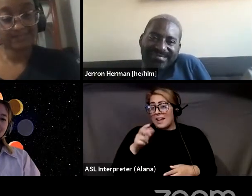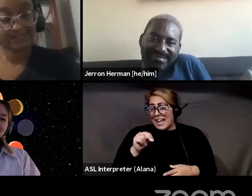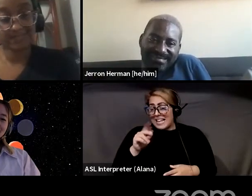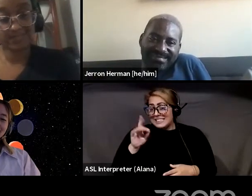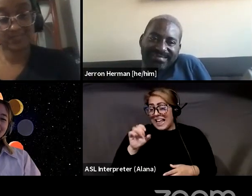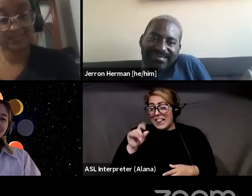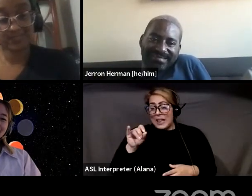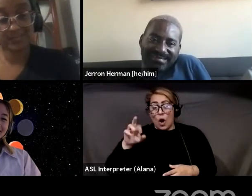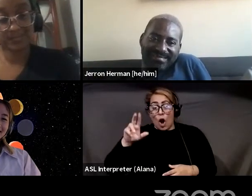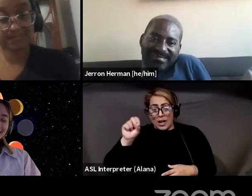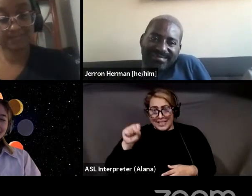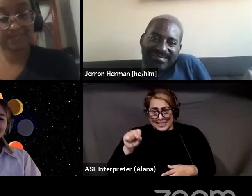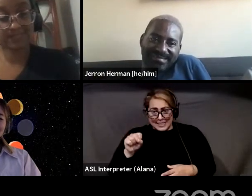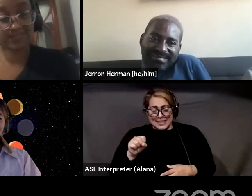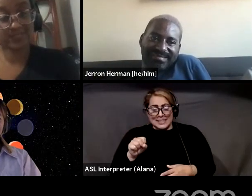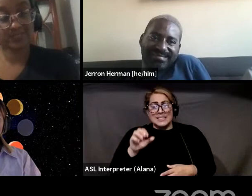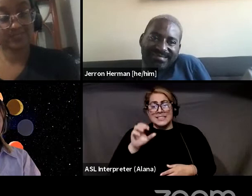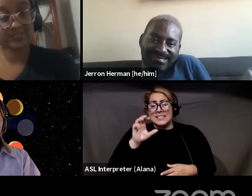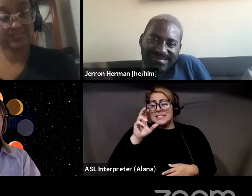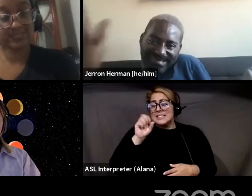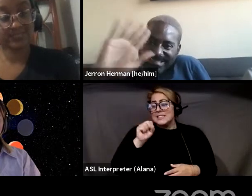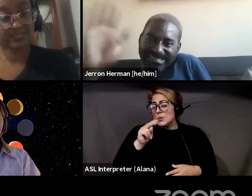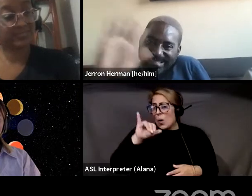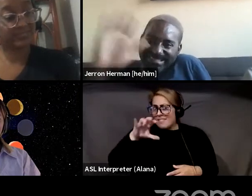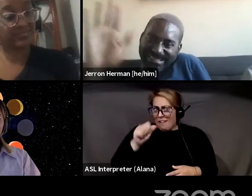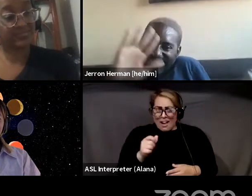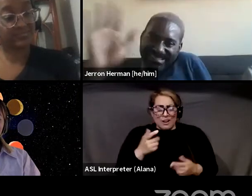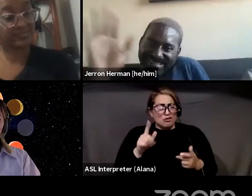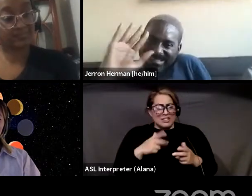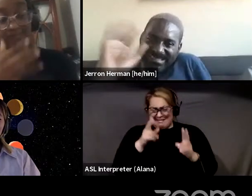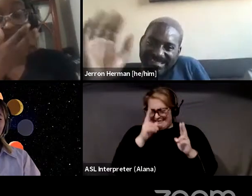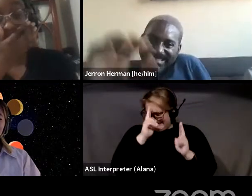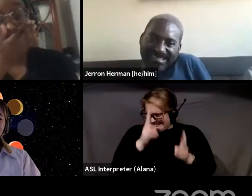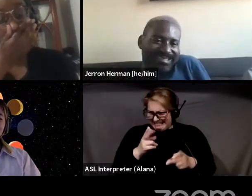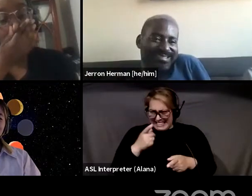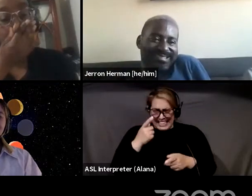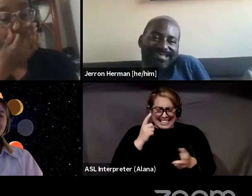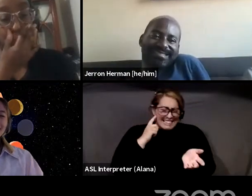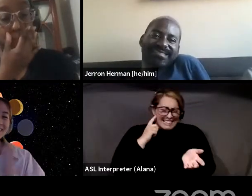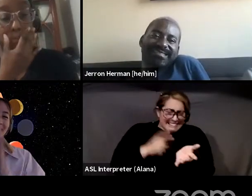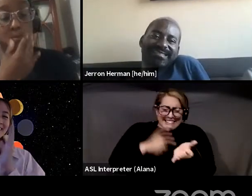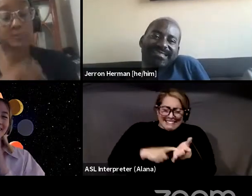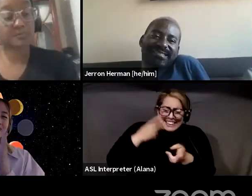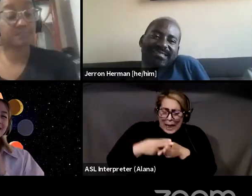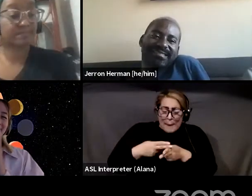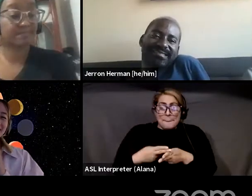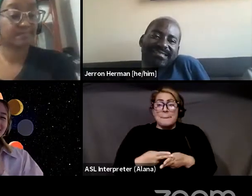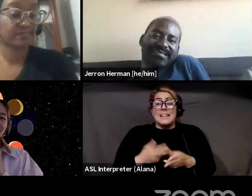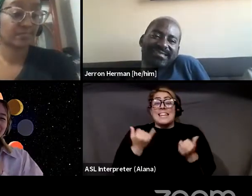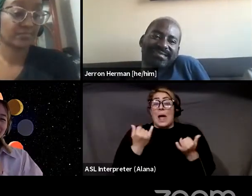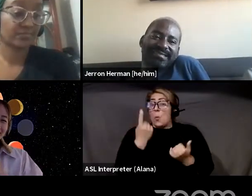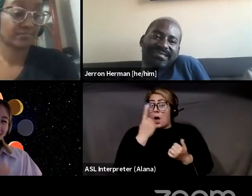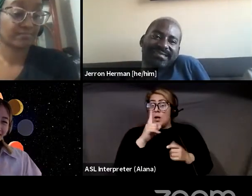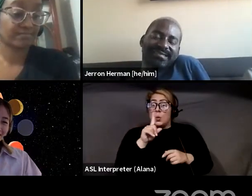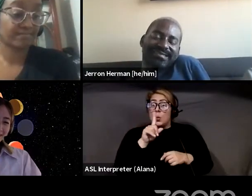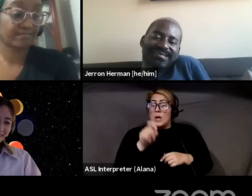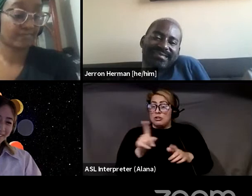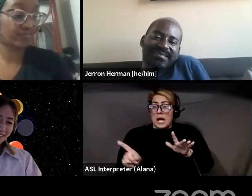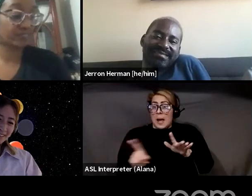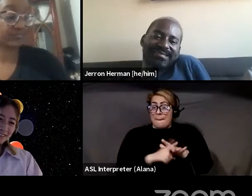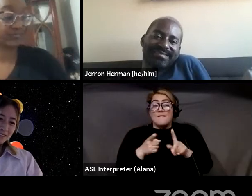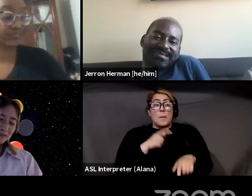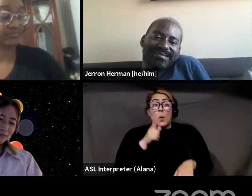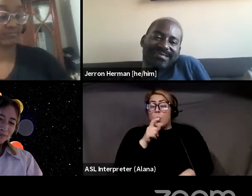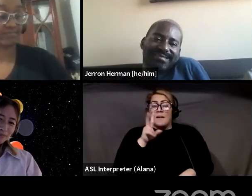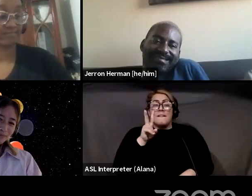and Sonia. Just saying those names out loud. Well, I have a question here from Victoria